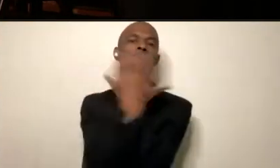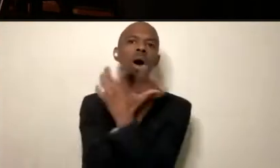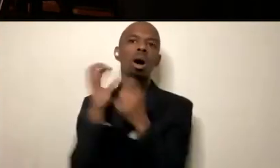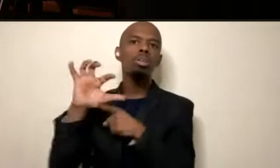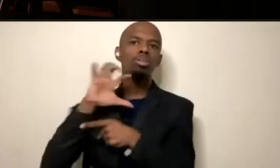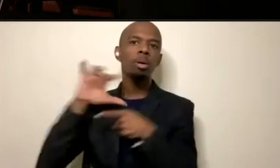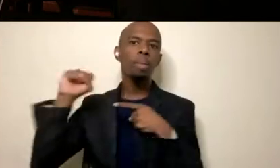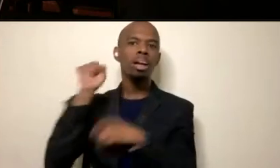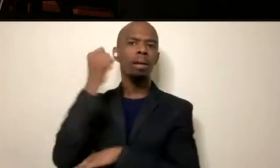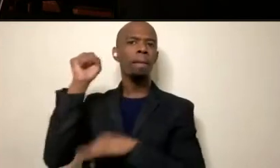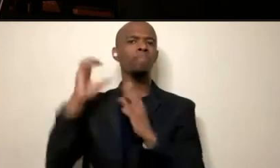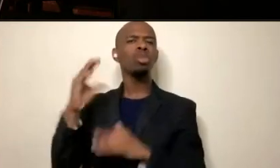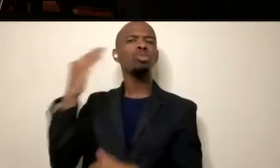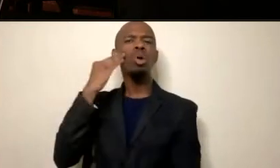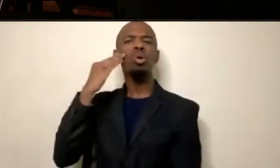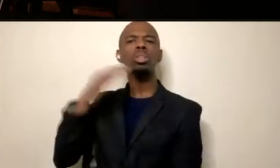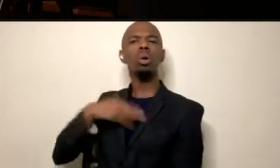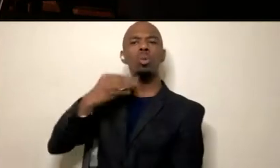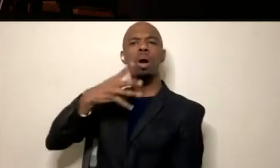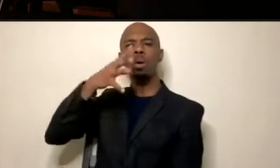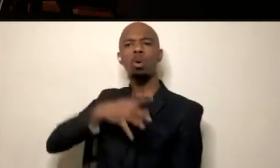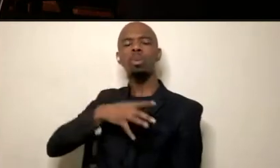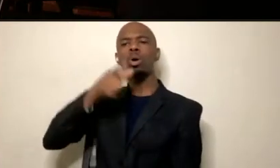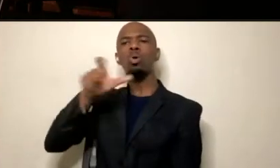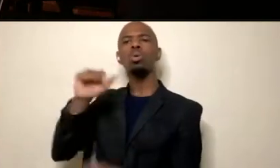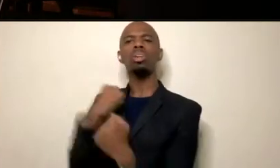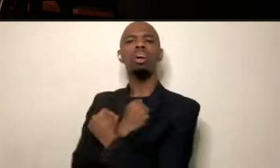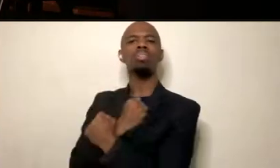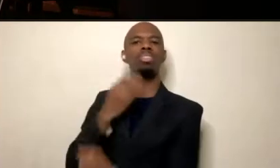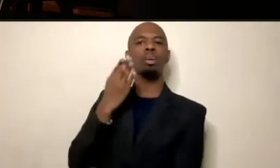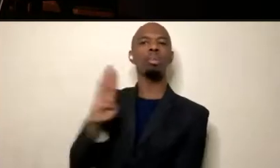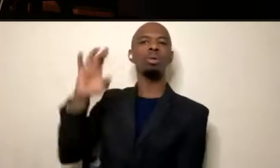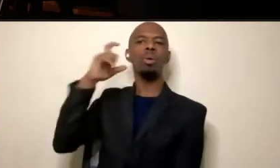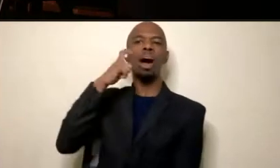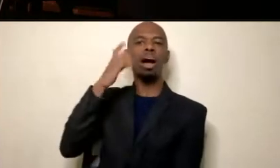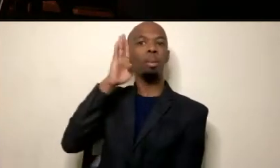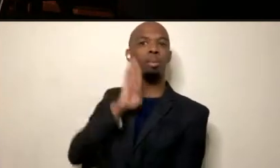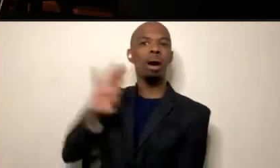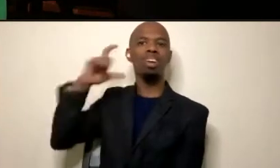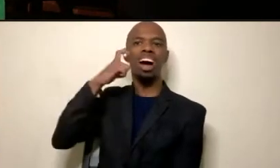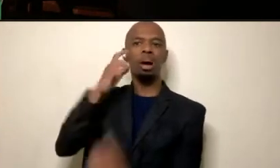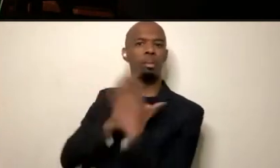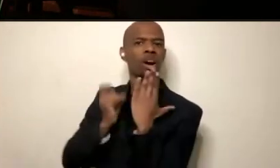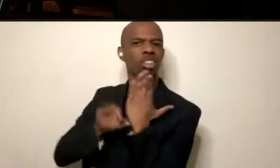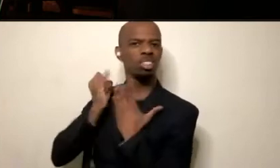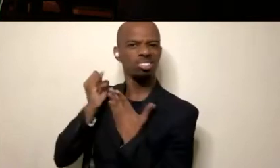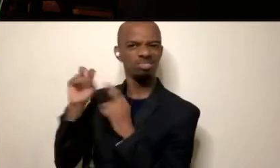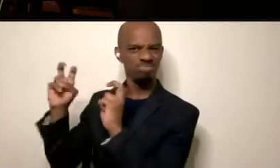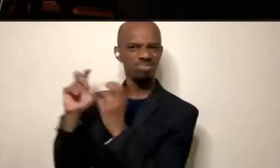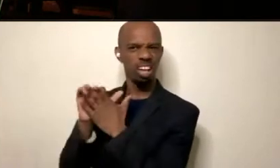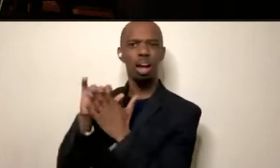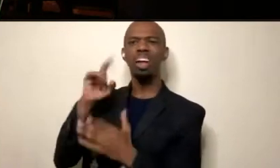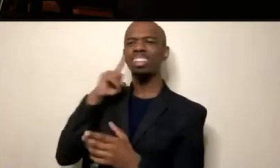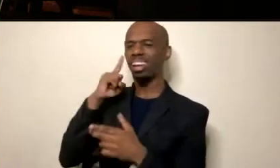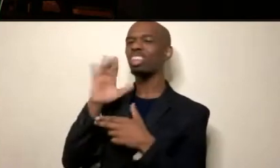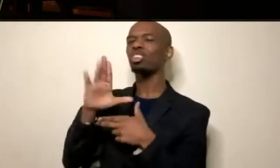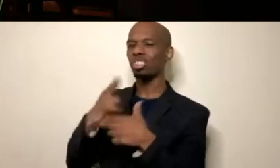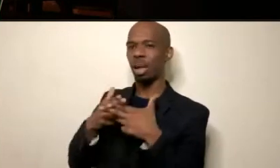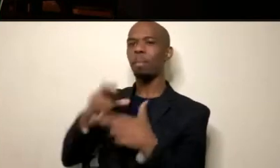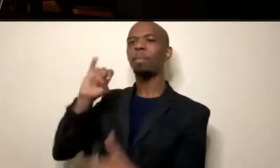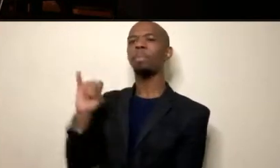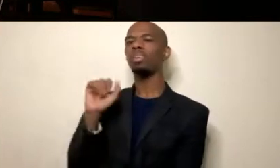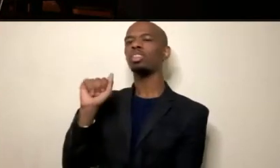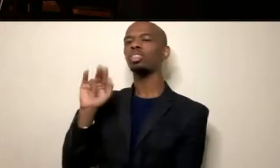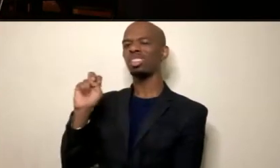the blue-eyed, brown-eyed project. She's in Iowa. Oh, Jane Elliott? Is that her name? Yes, my sister got to spend 3 or 4 days there with